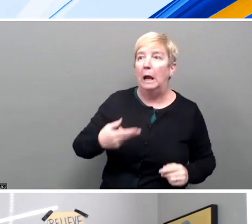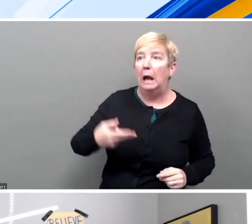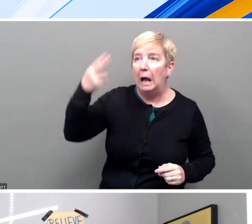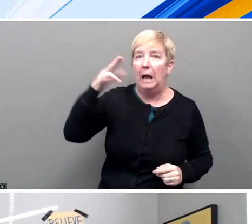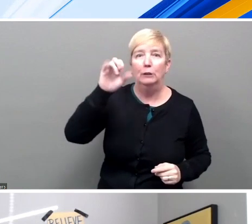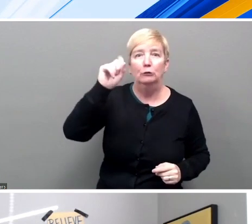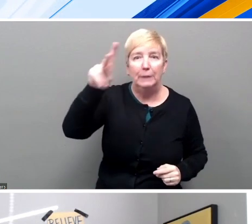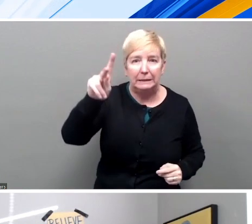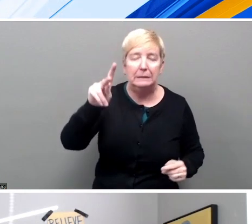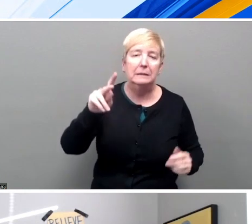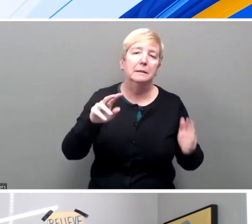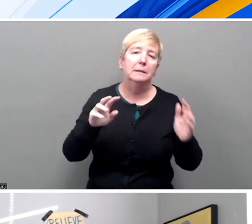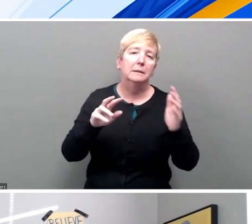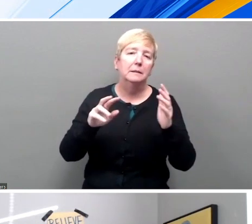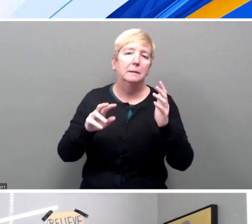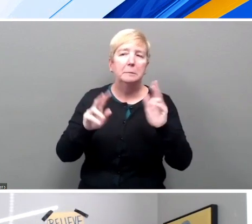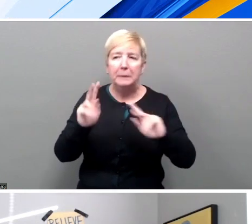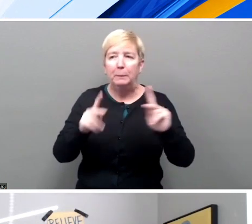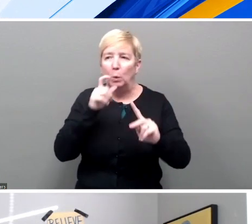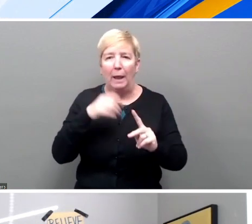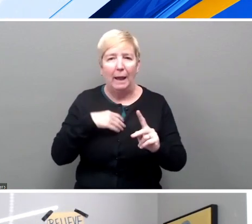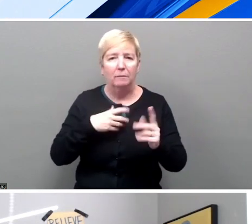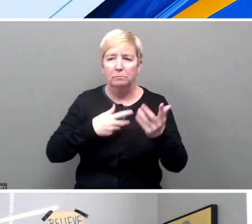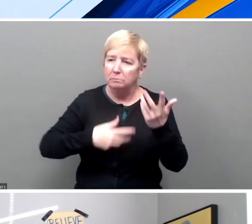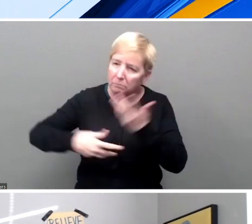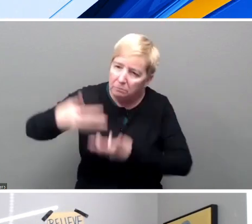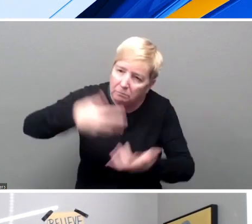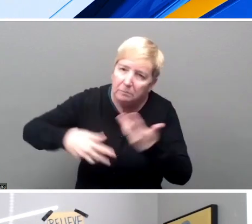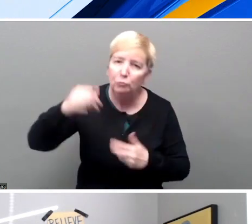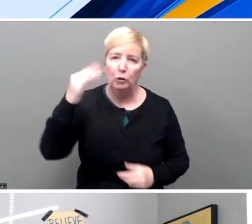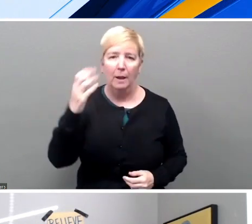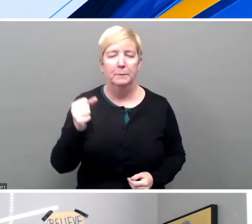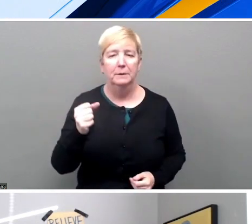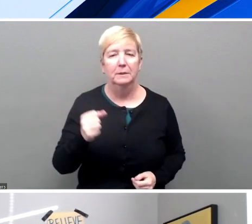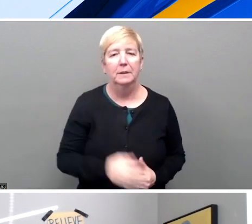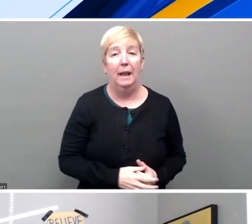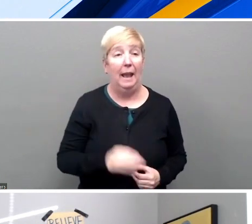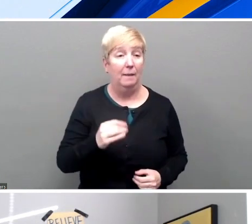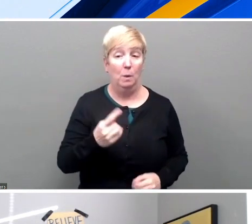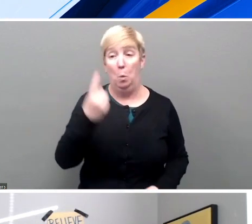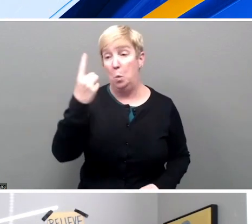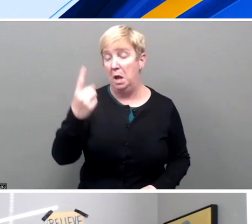with the public. And the only hard requirement is for